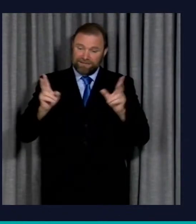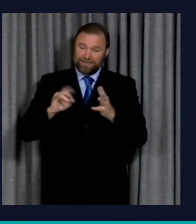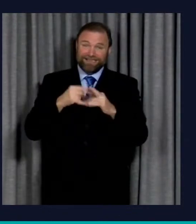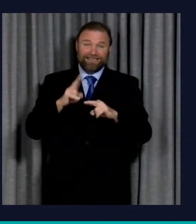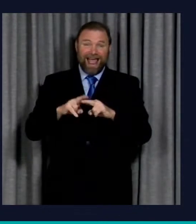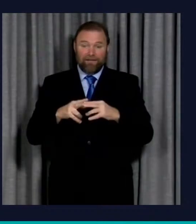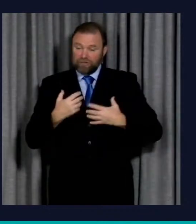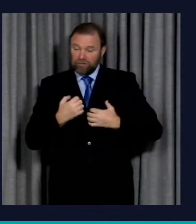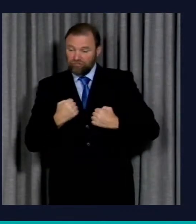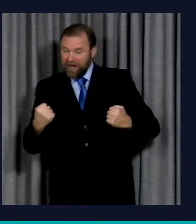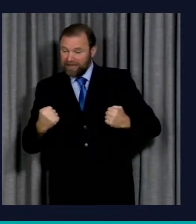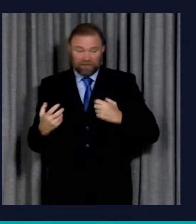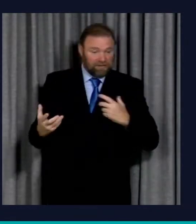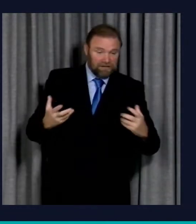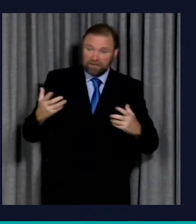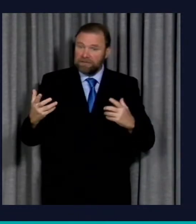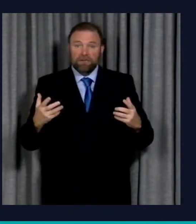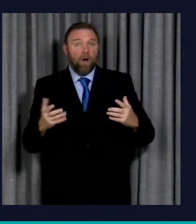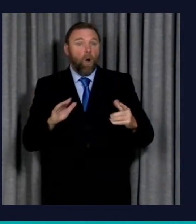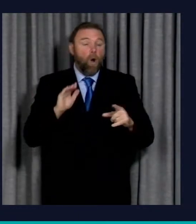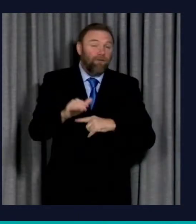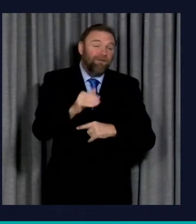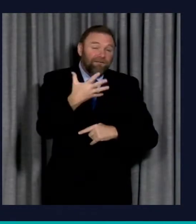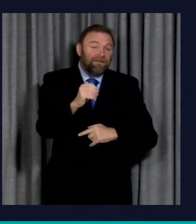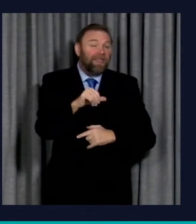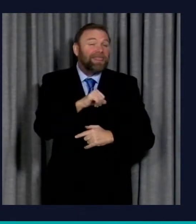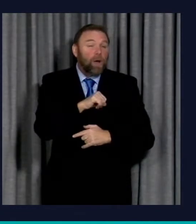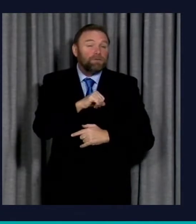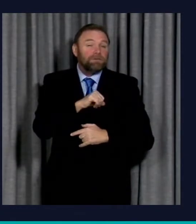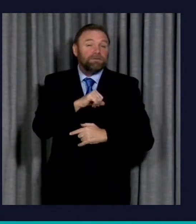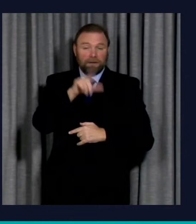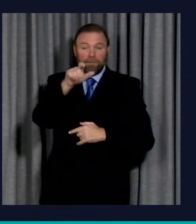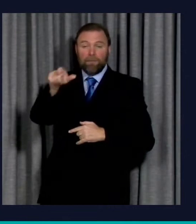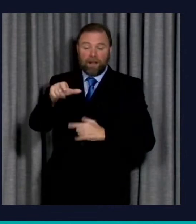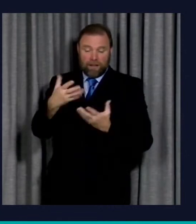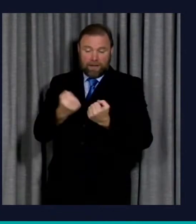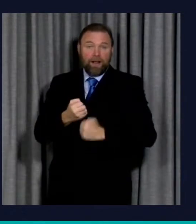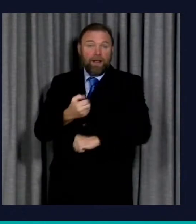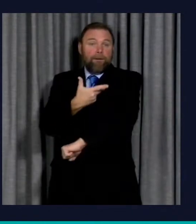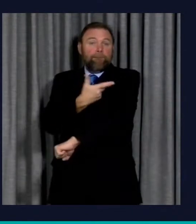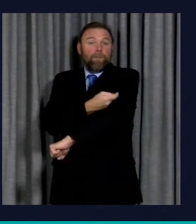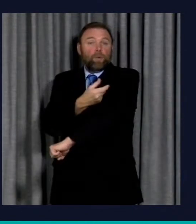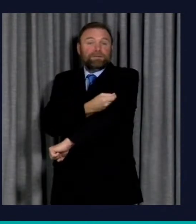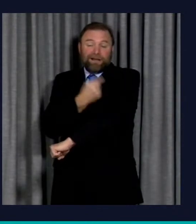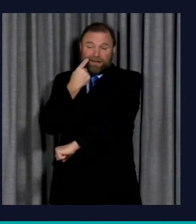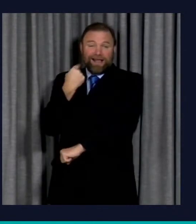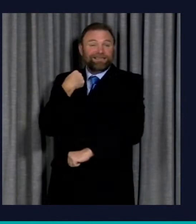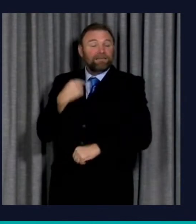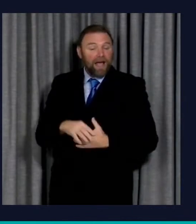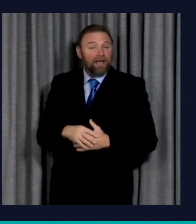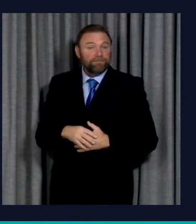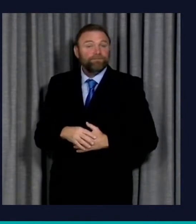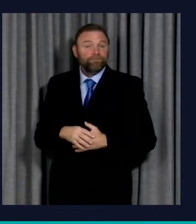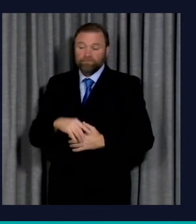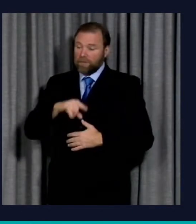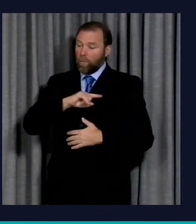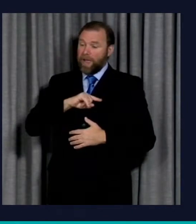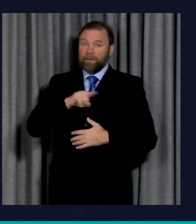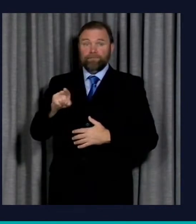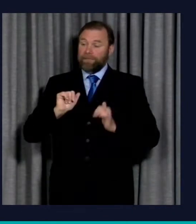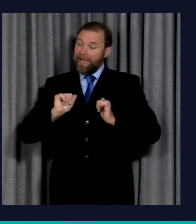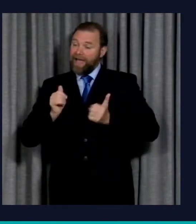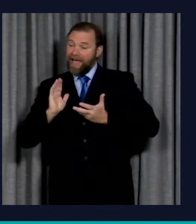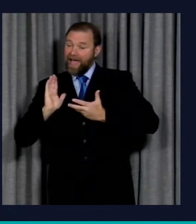calendar year. More than 50,000 people received a booster in Wales yesterday, and that's because health service